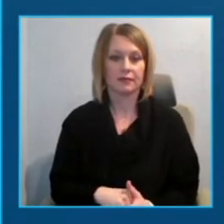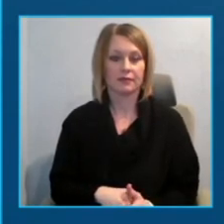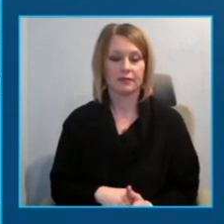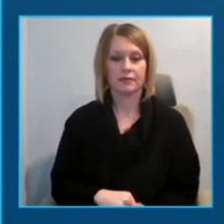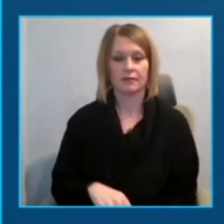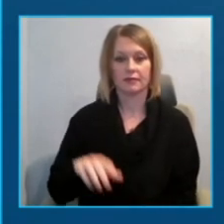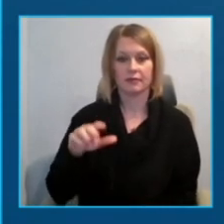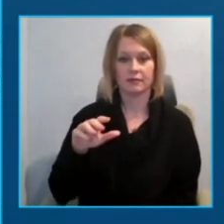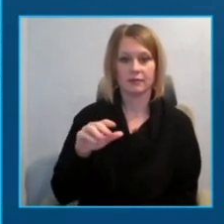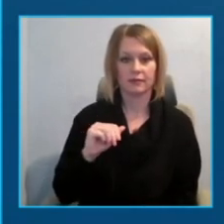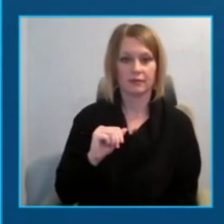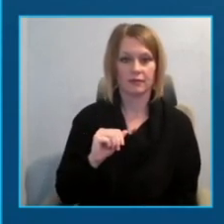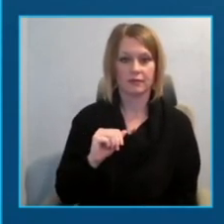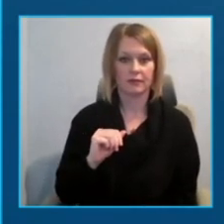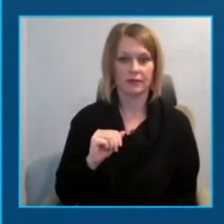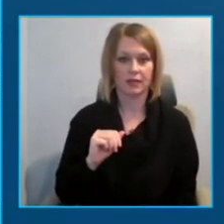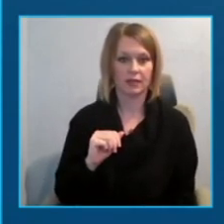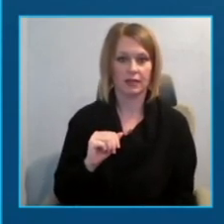Ms. Lewis? Here.